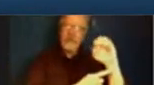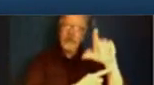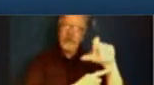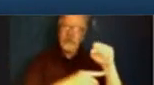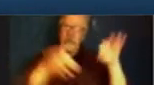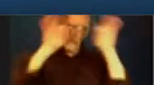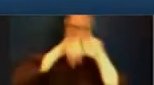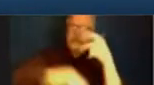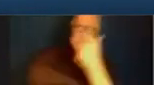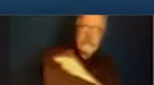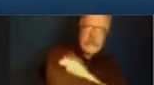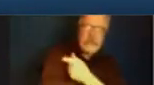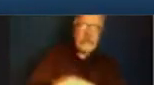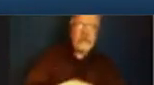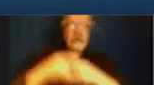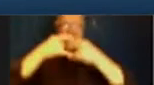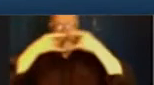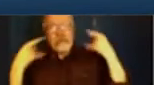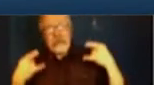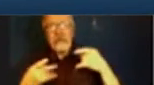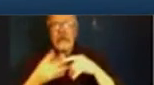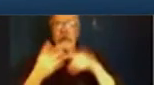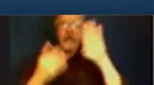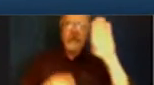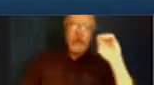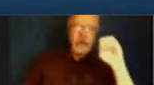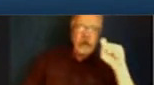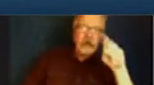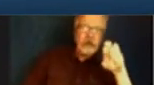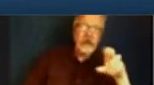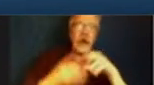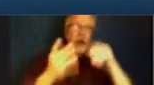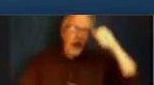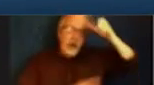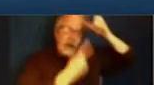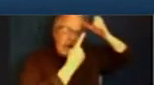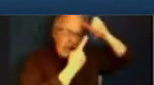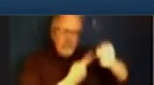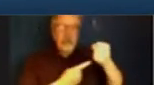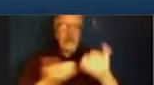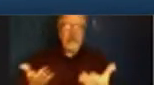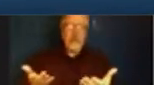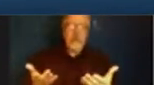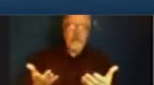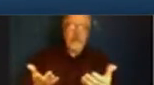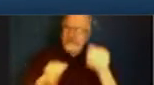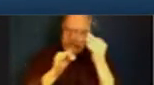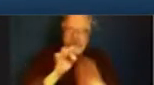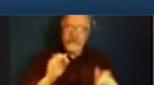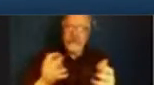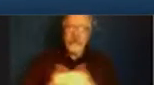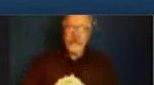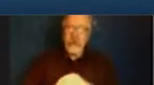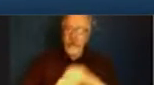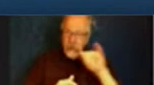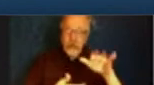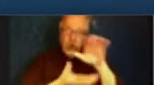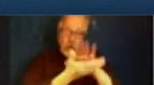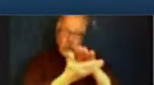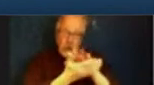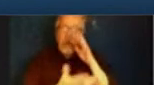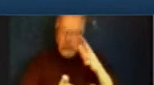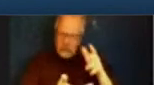masks, common sense, helping schools reduce the threat of this pandemic. These are all things that are